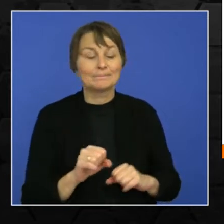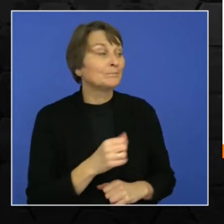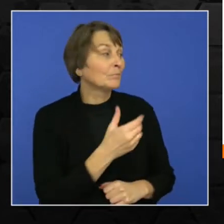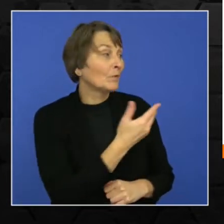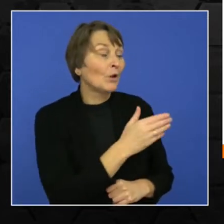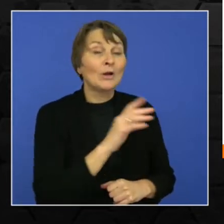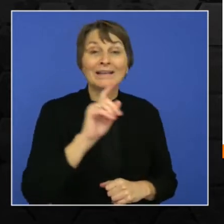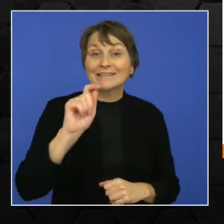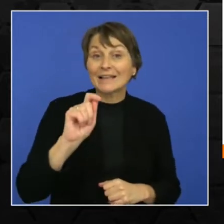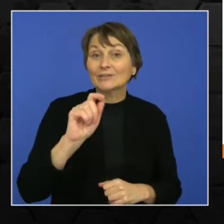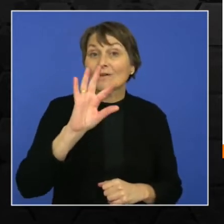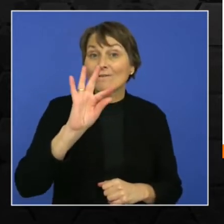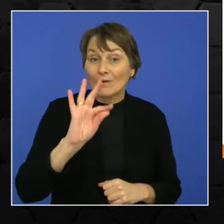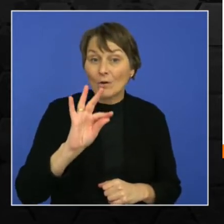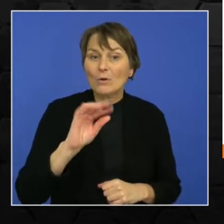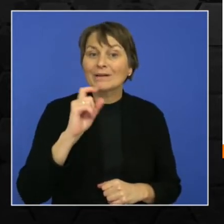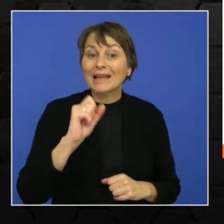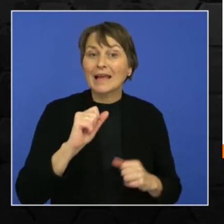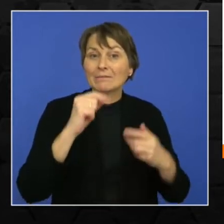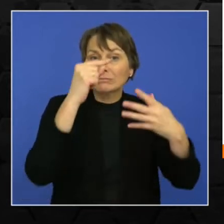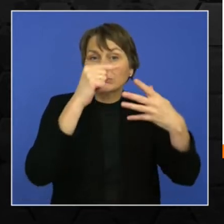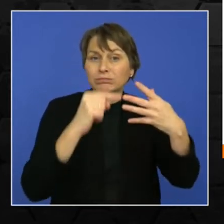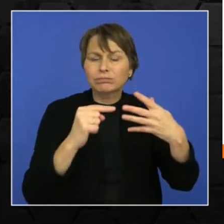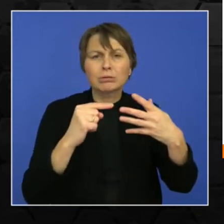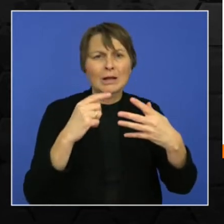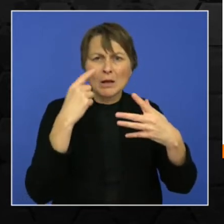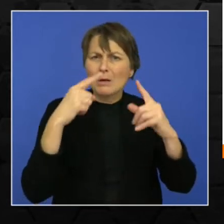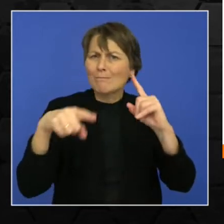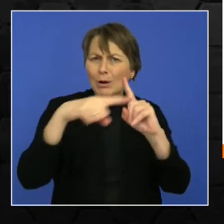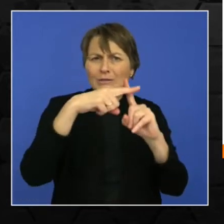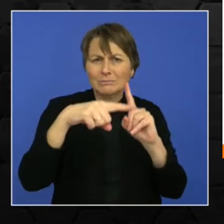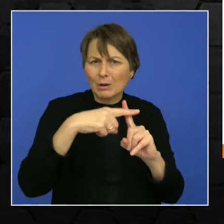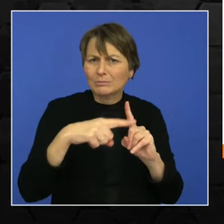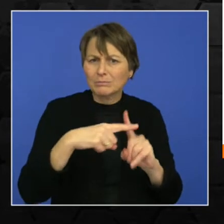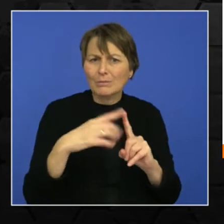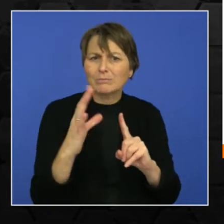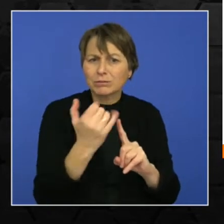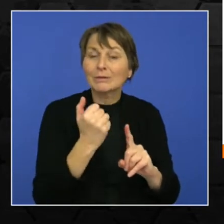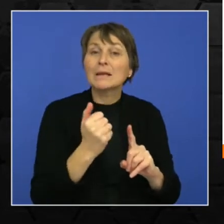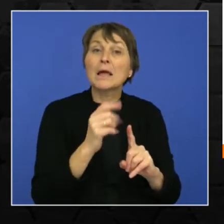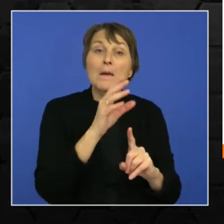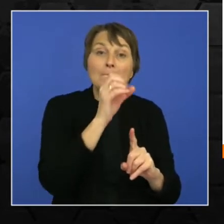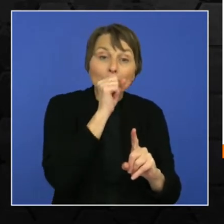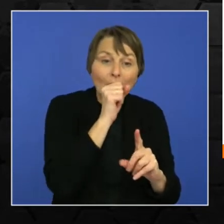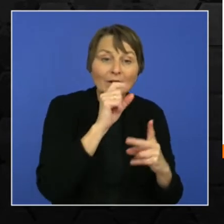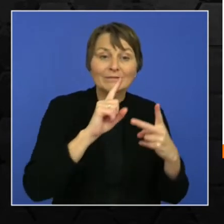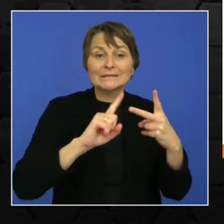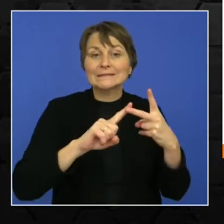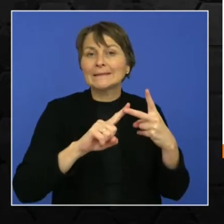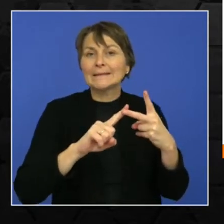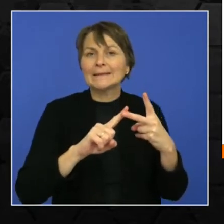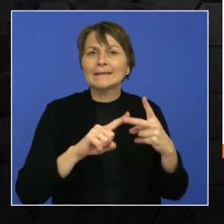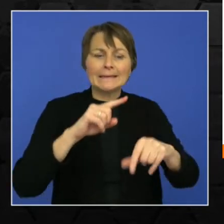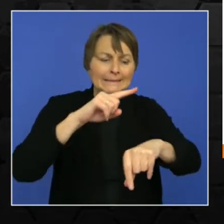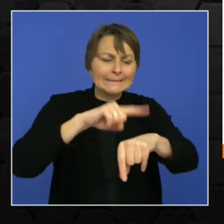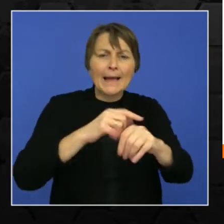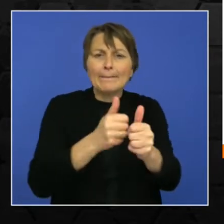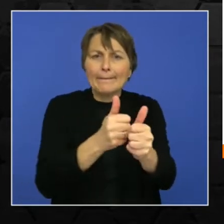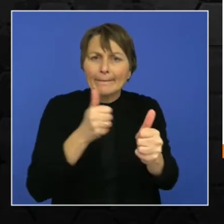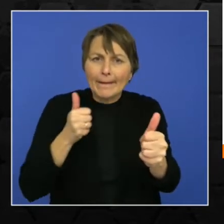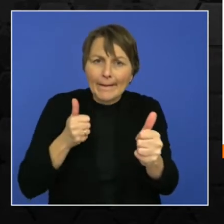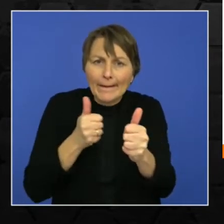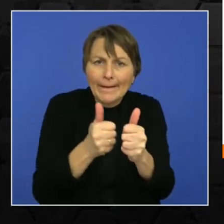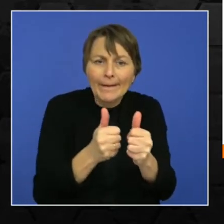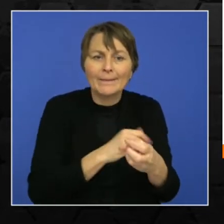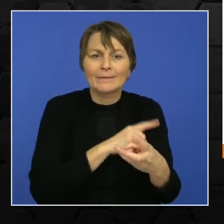lower latency, lower cost. Lower cost is like ineligible because it's like a free kind of thing. If you're deploying any stuff on the maybe